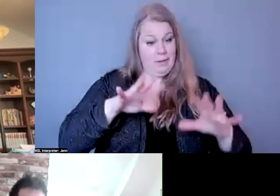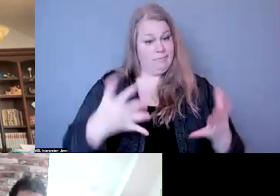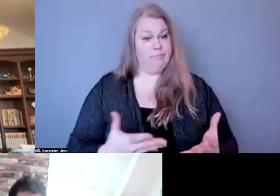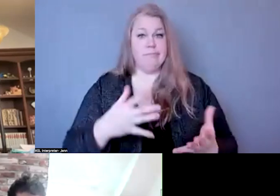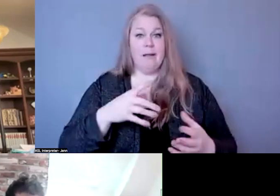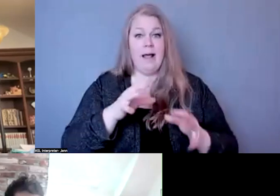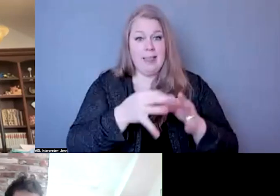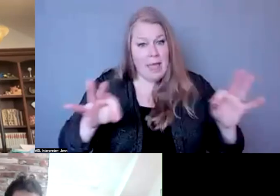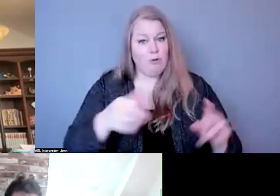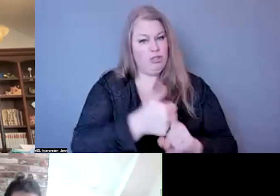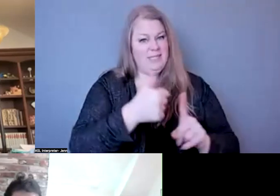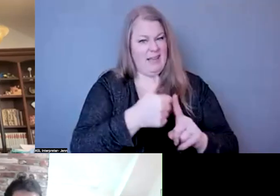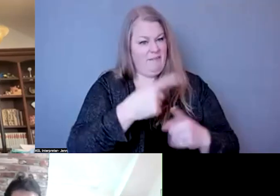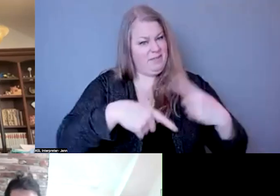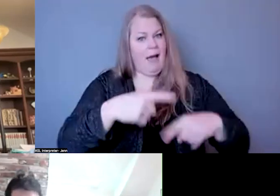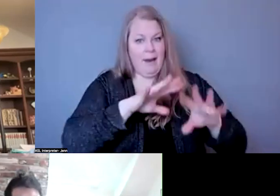languages, right?